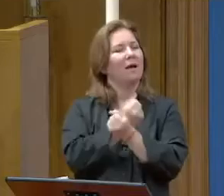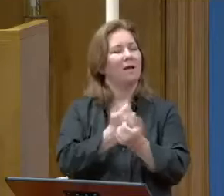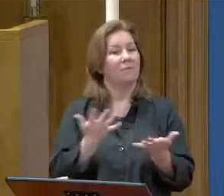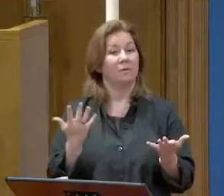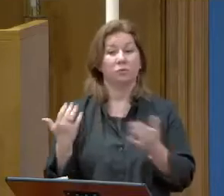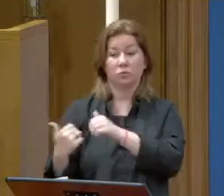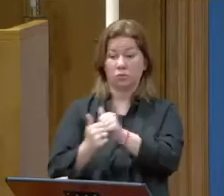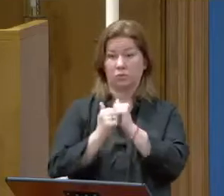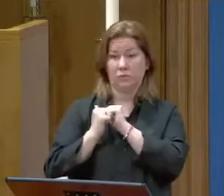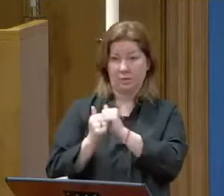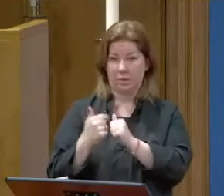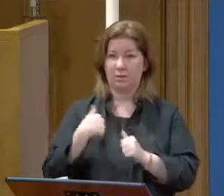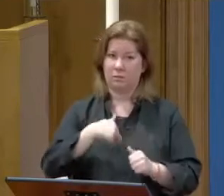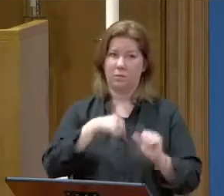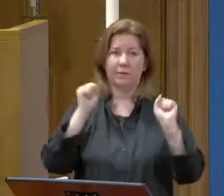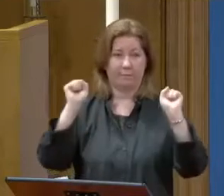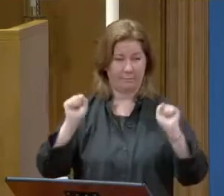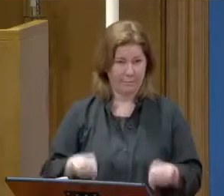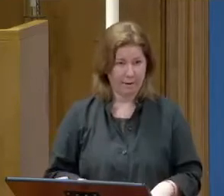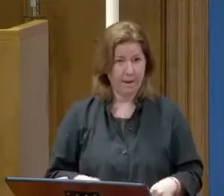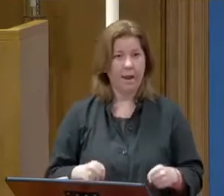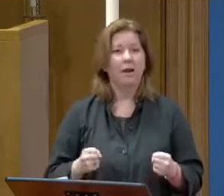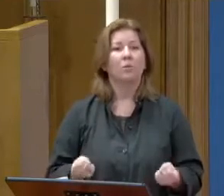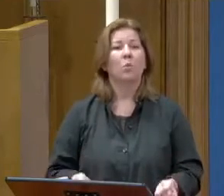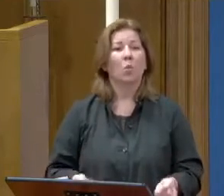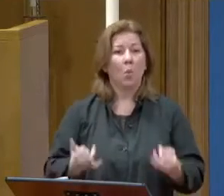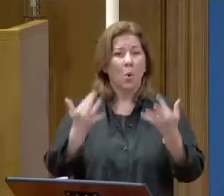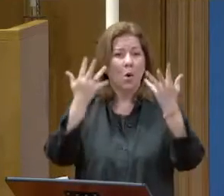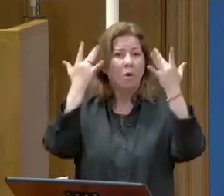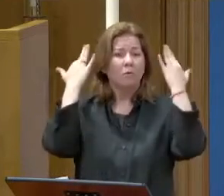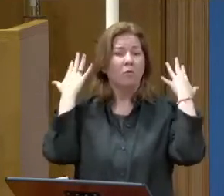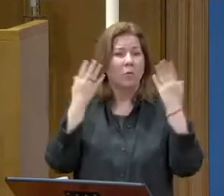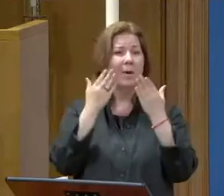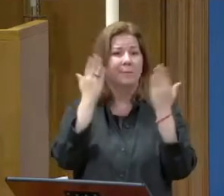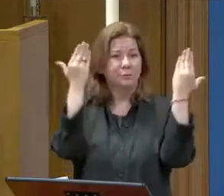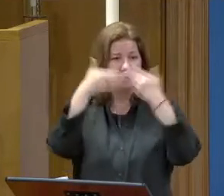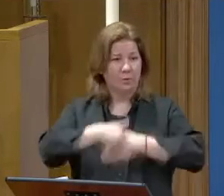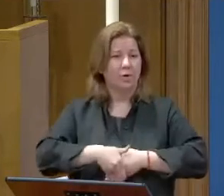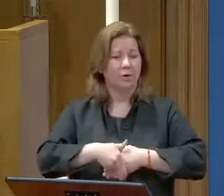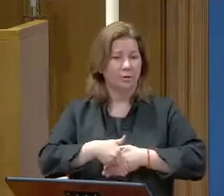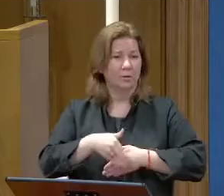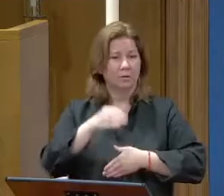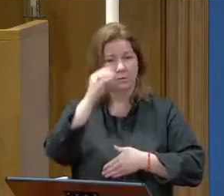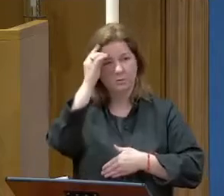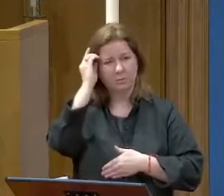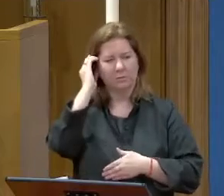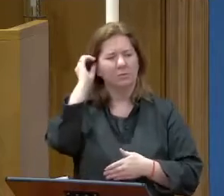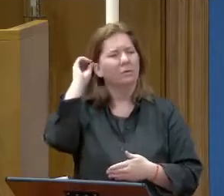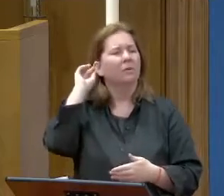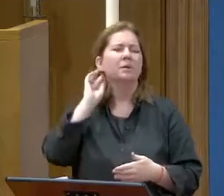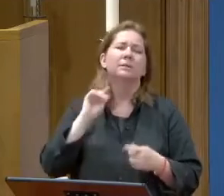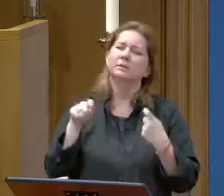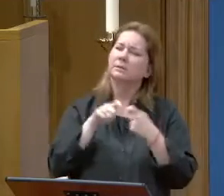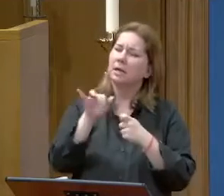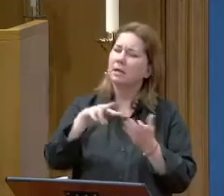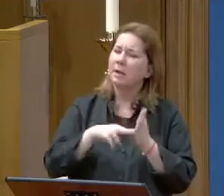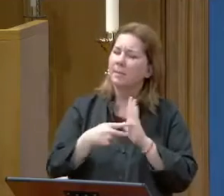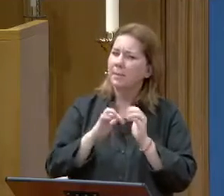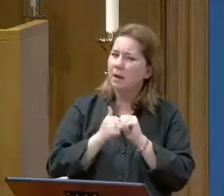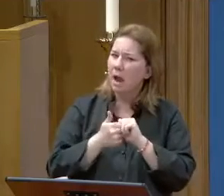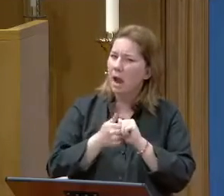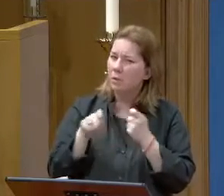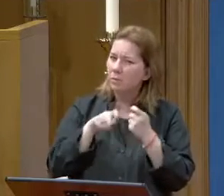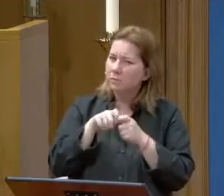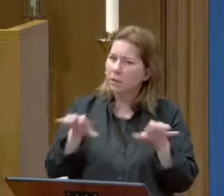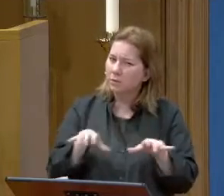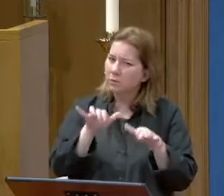that together we can overwhelm the darkness. Now, what exactly that means and how exactly we do